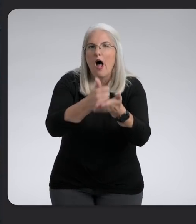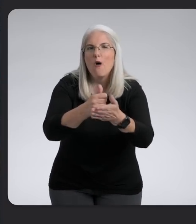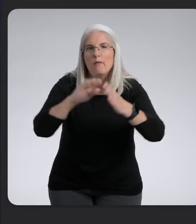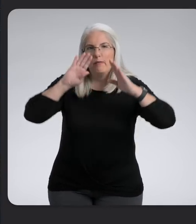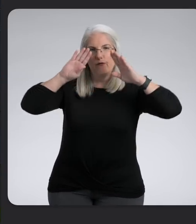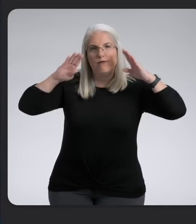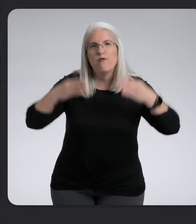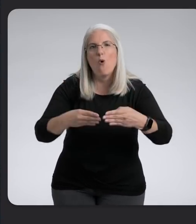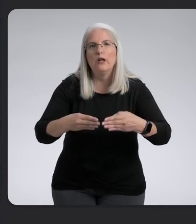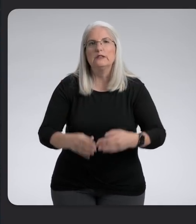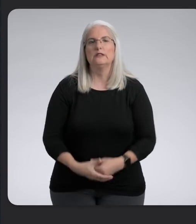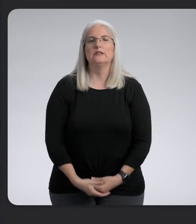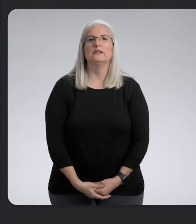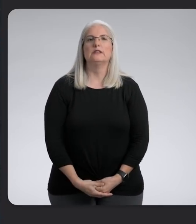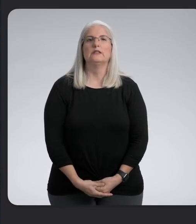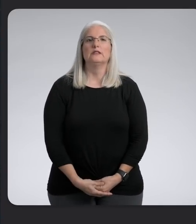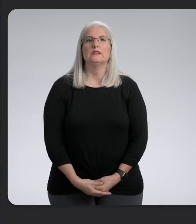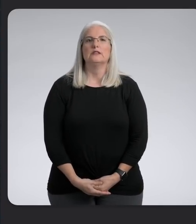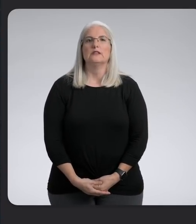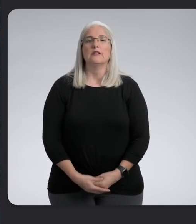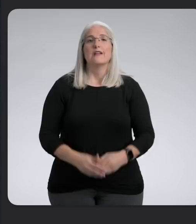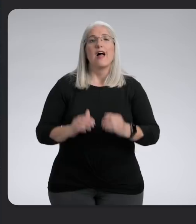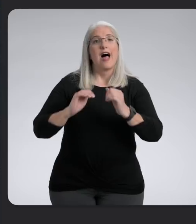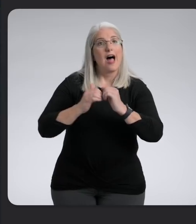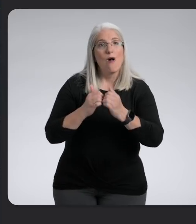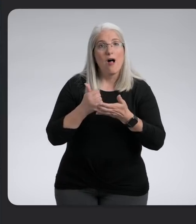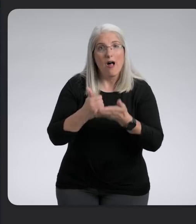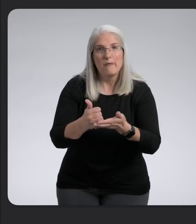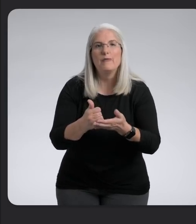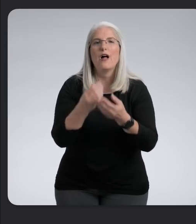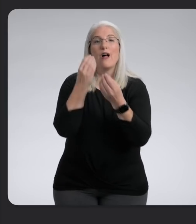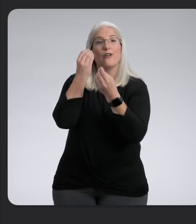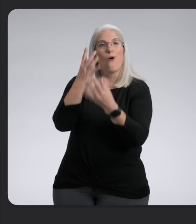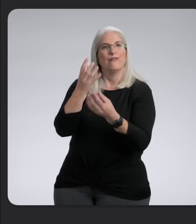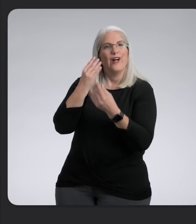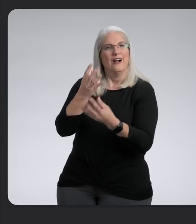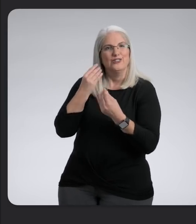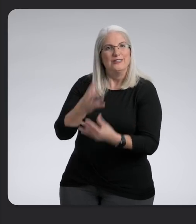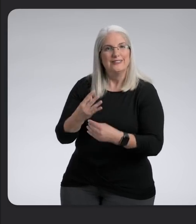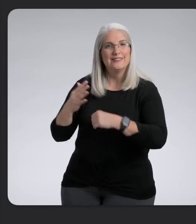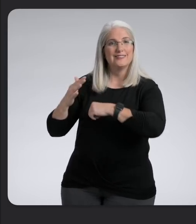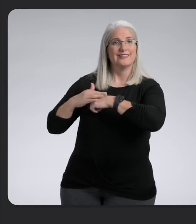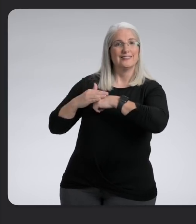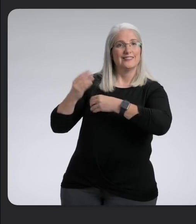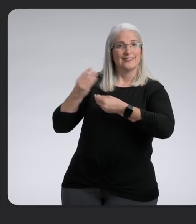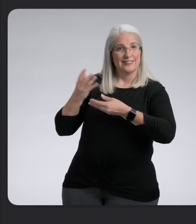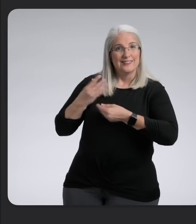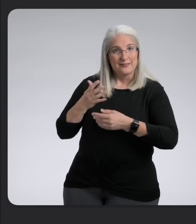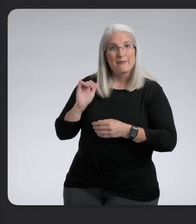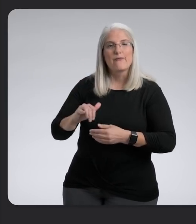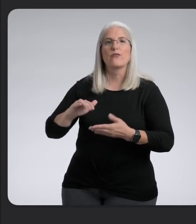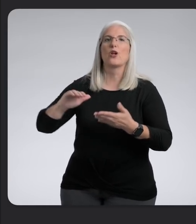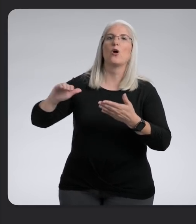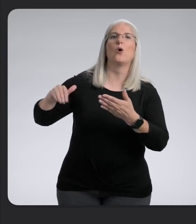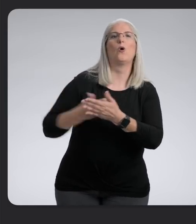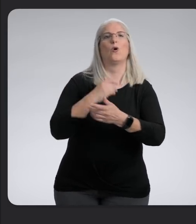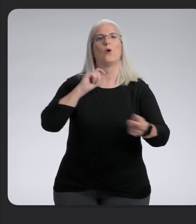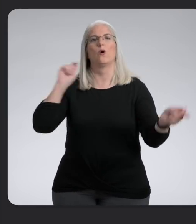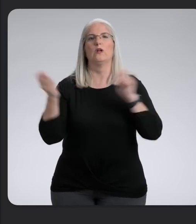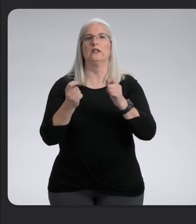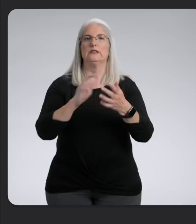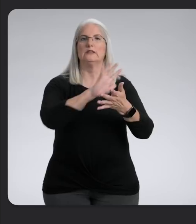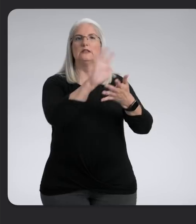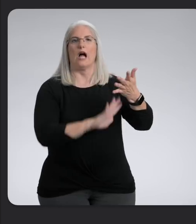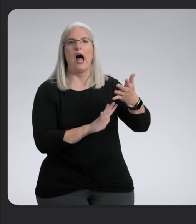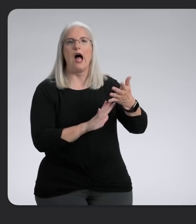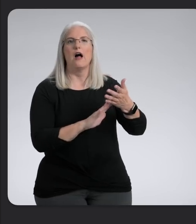moment. And that starts with notifications. They have a fresh new look, contact photos for people, and